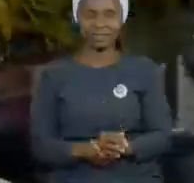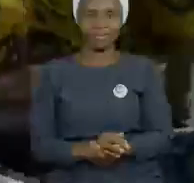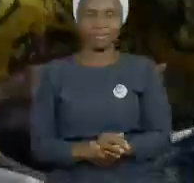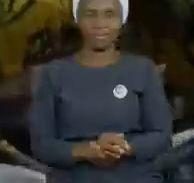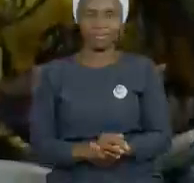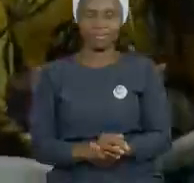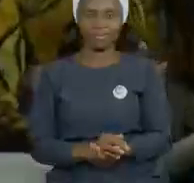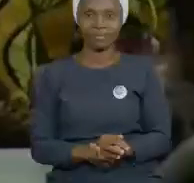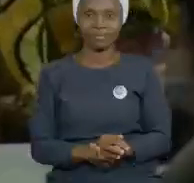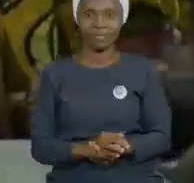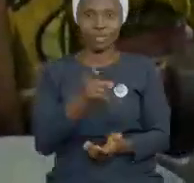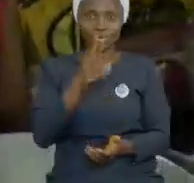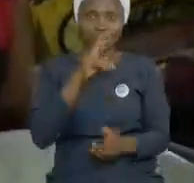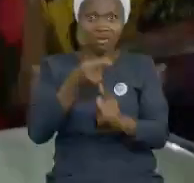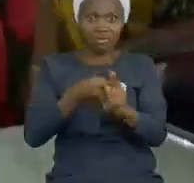You're from the south.